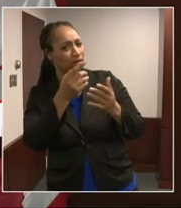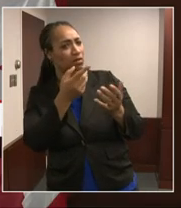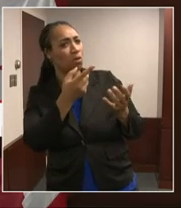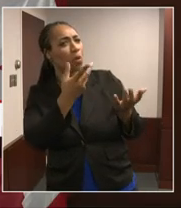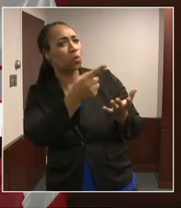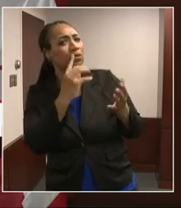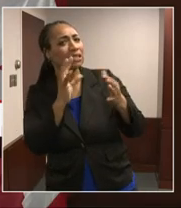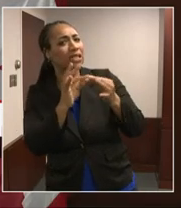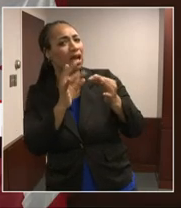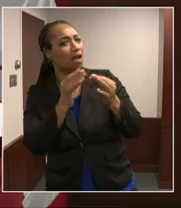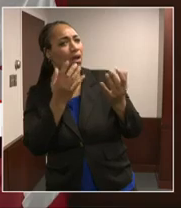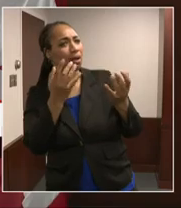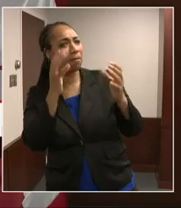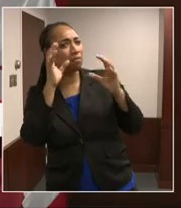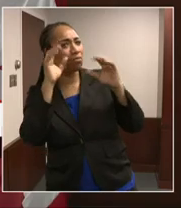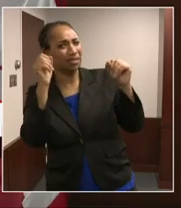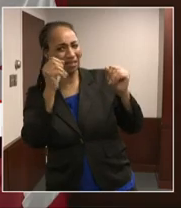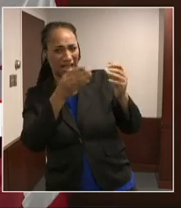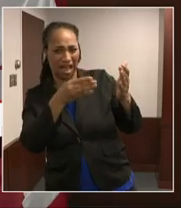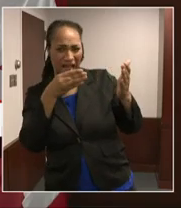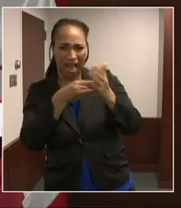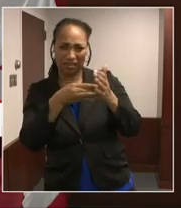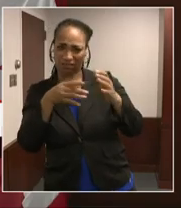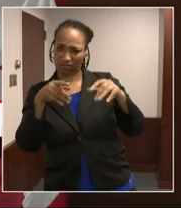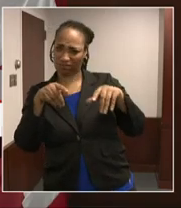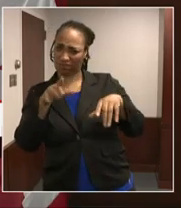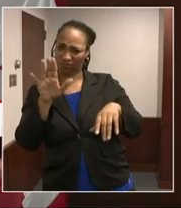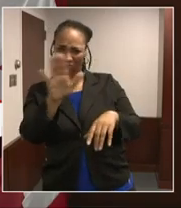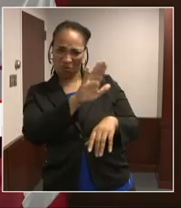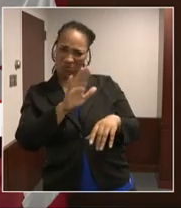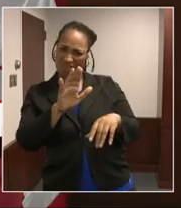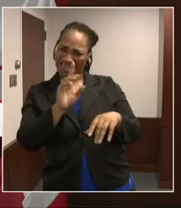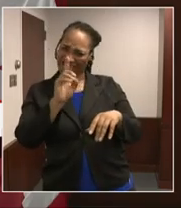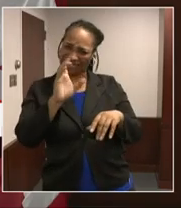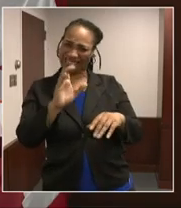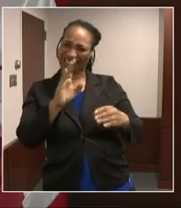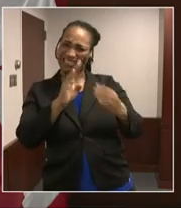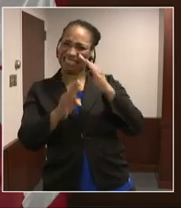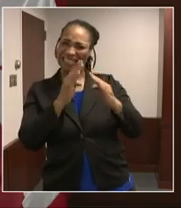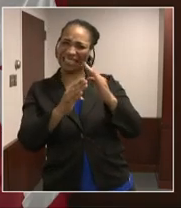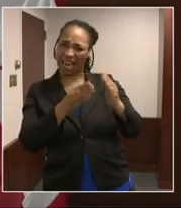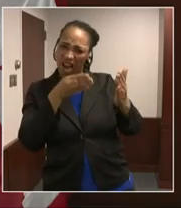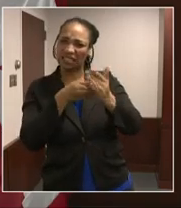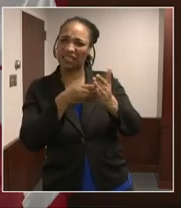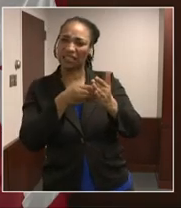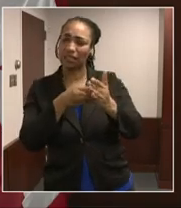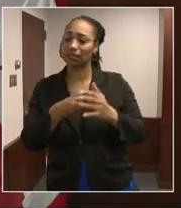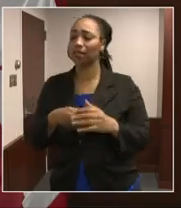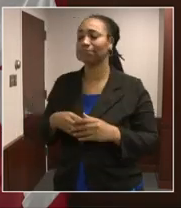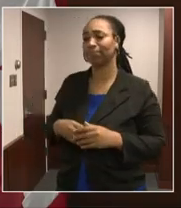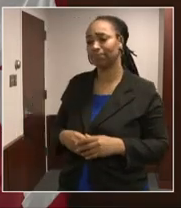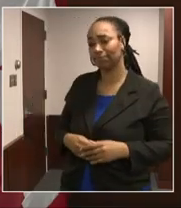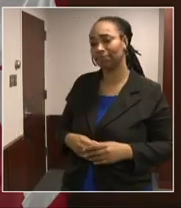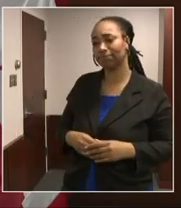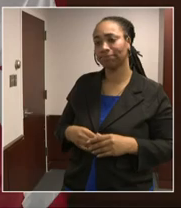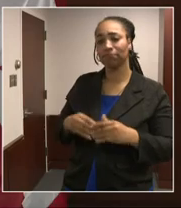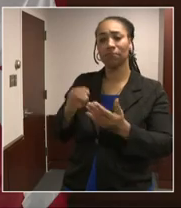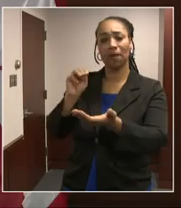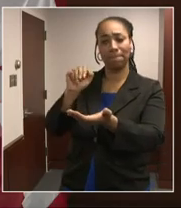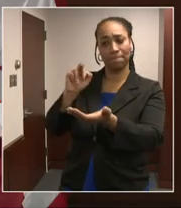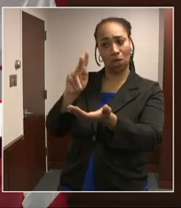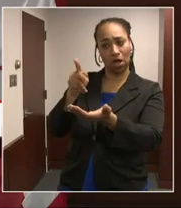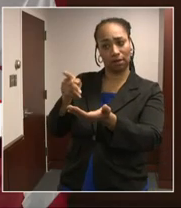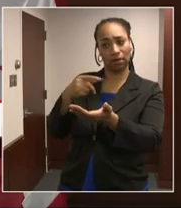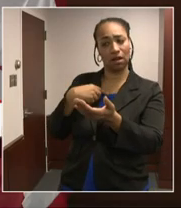over the city that you govern? Well, Mark, similar to what I've told you on